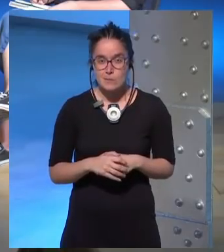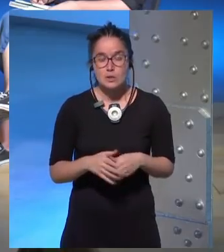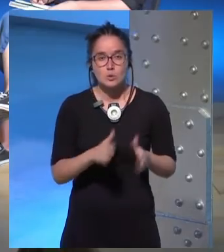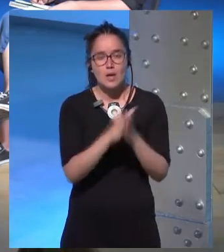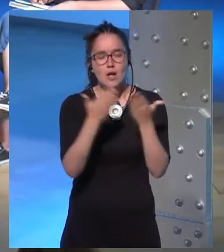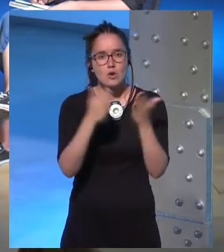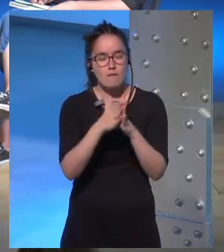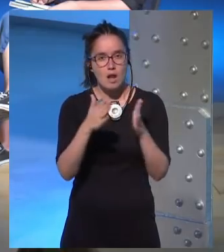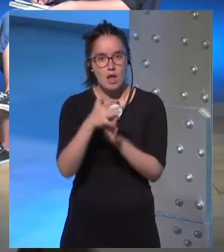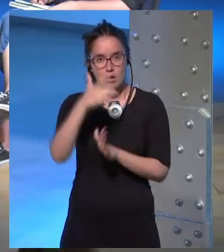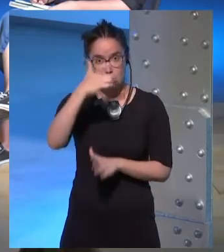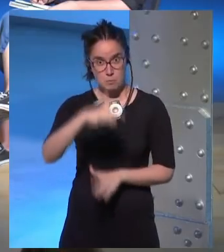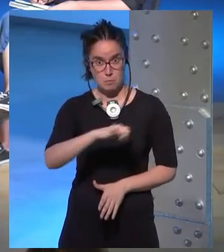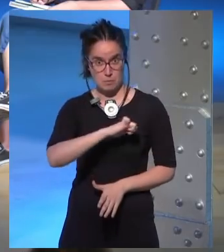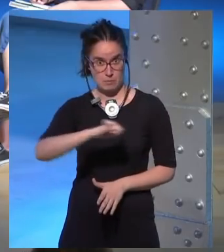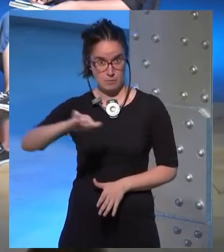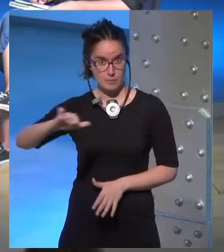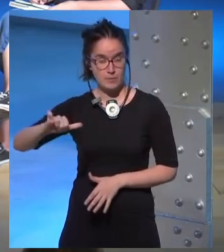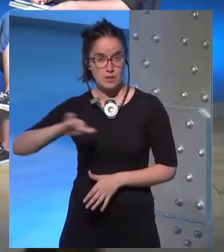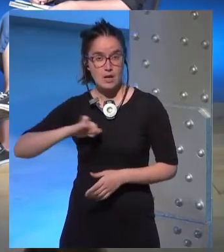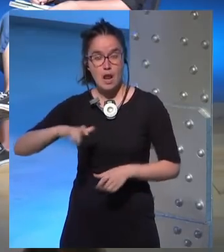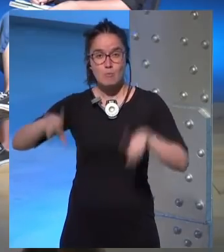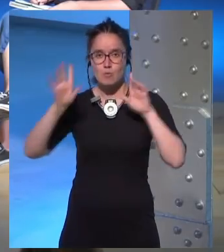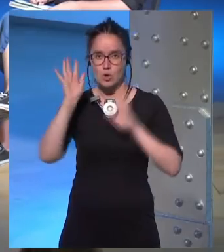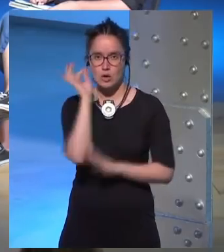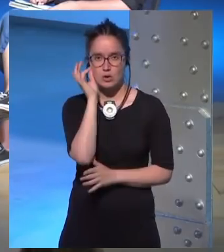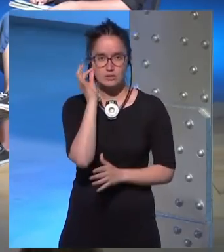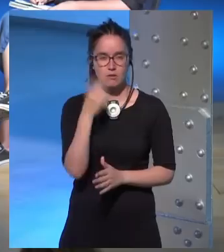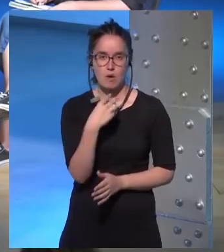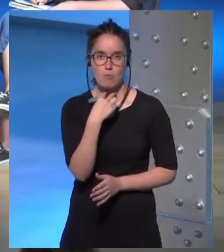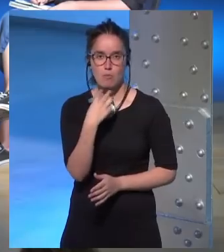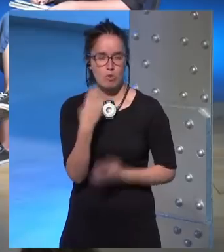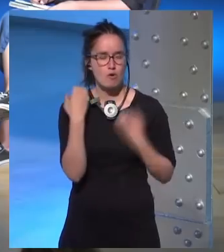really powerful voice for its character. So yeah.